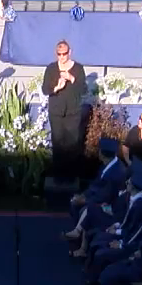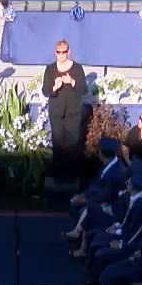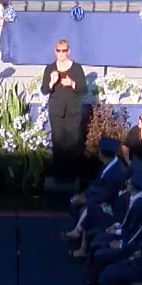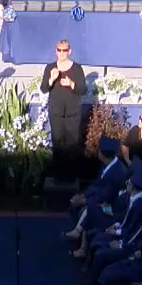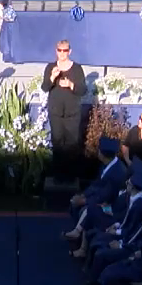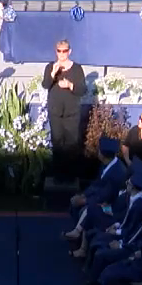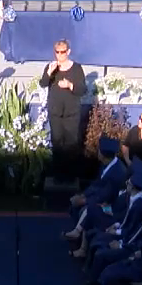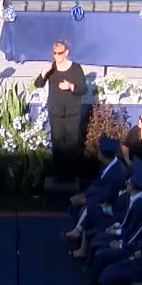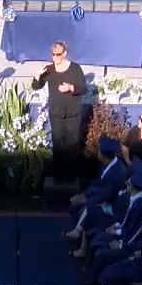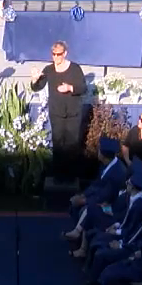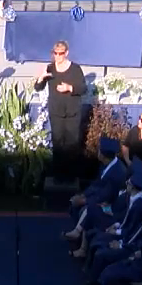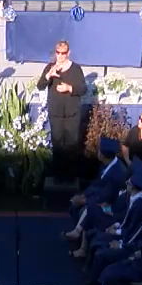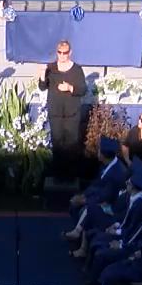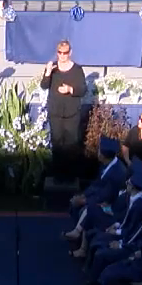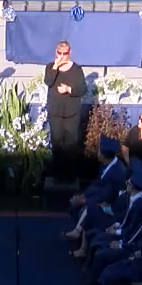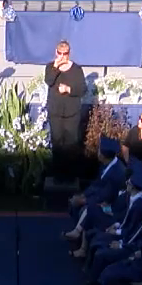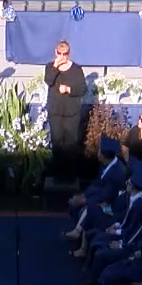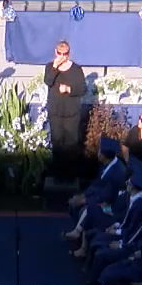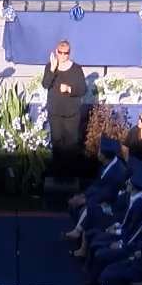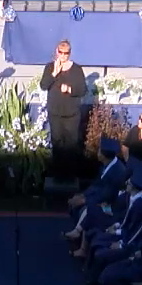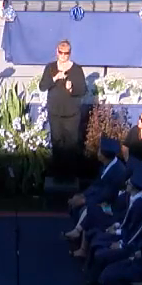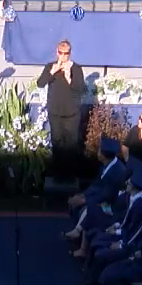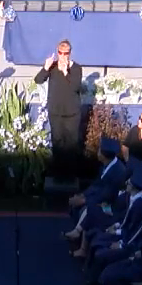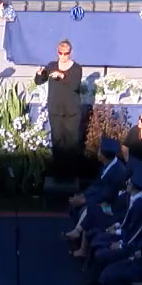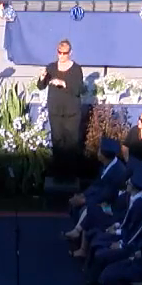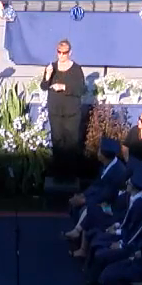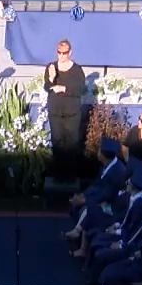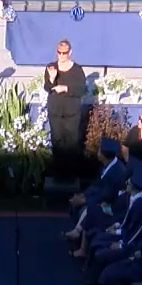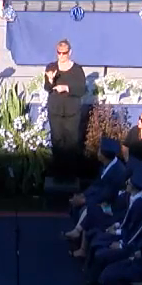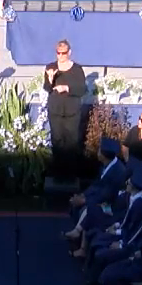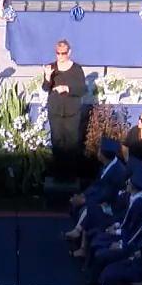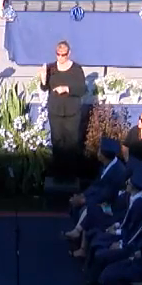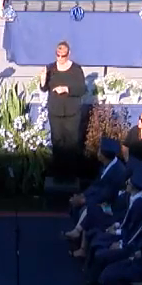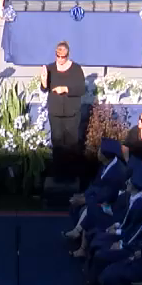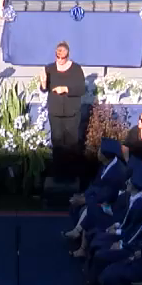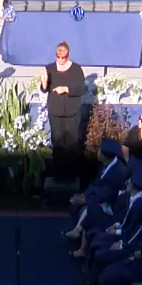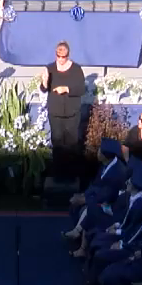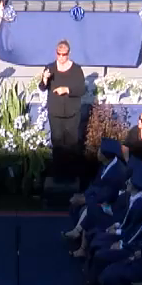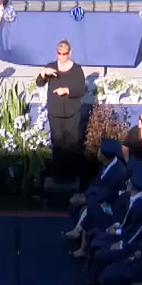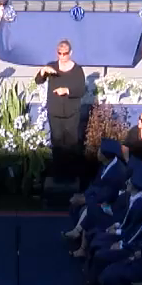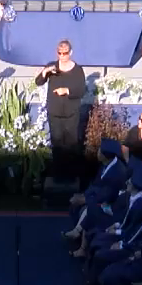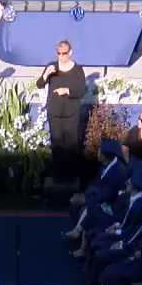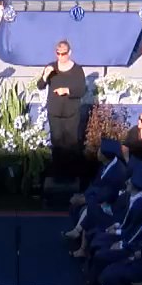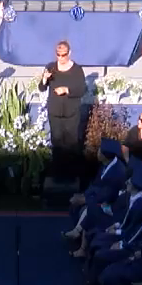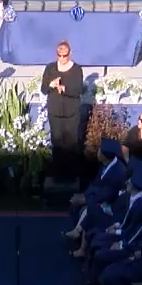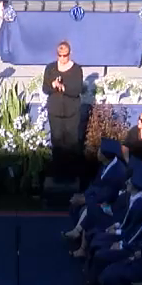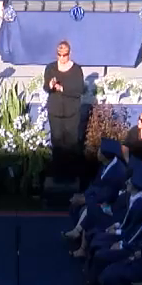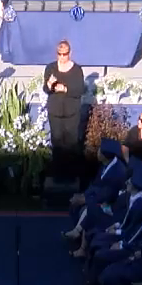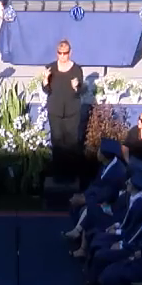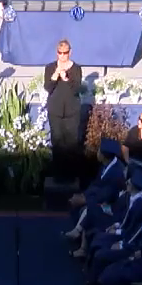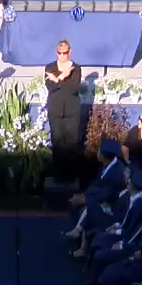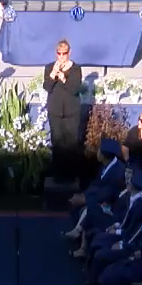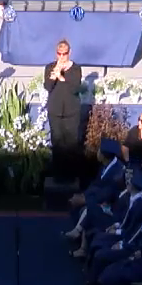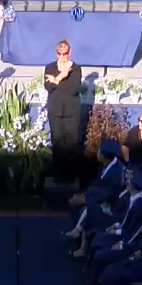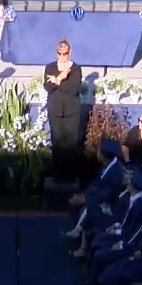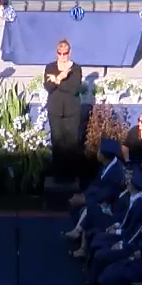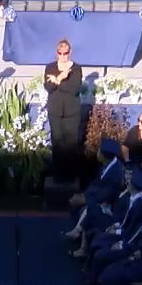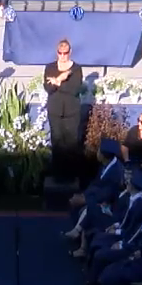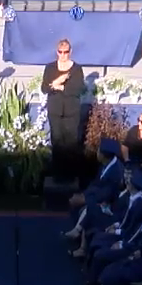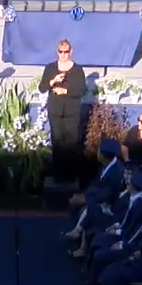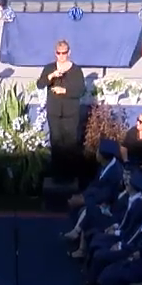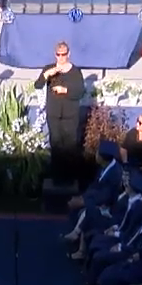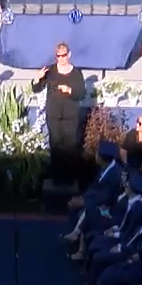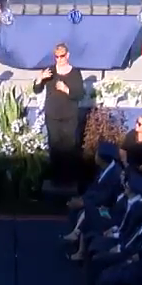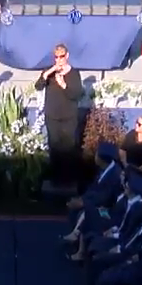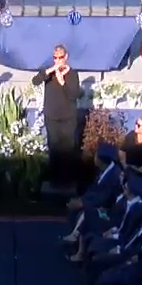School, and Chiawana High School. She will be going to Brigham Young University, Provo, majoring in mathematics. Salutatorian